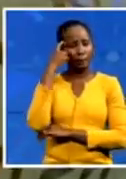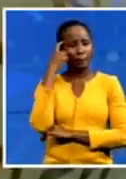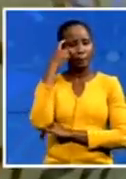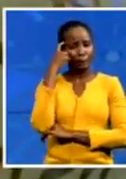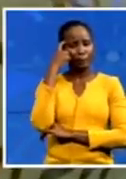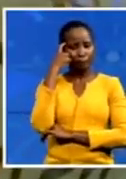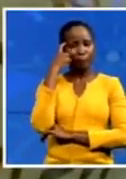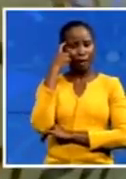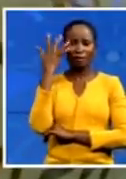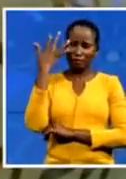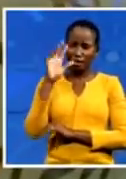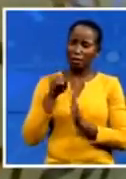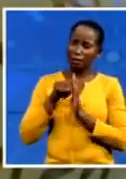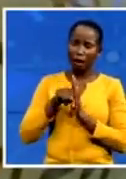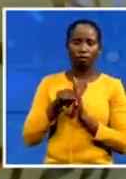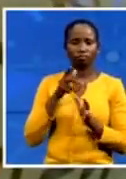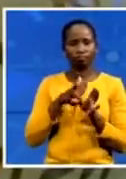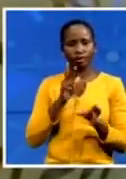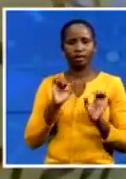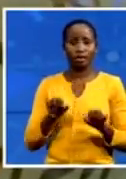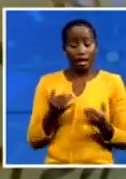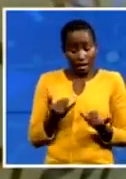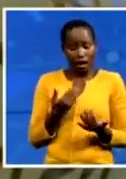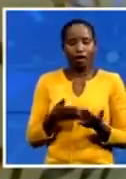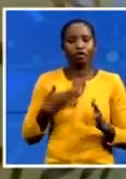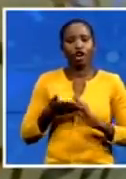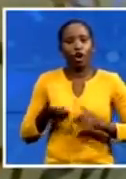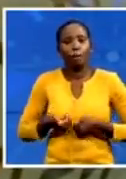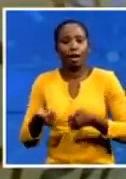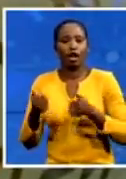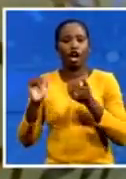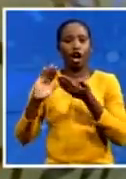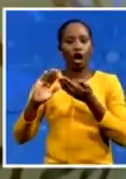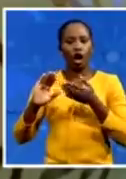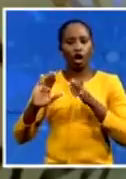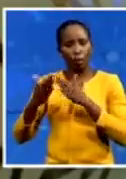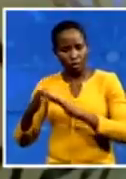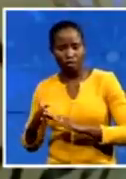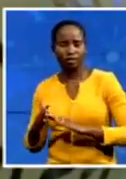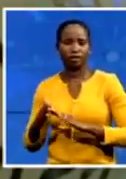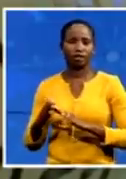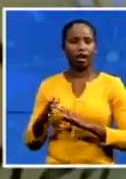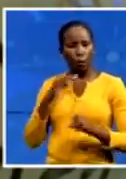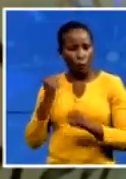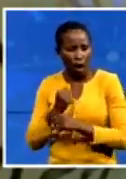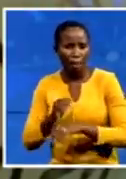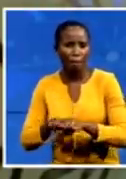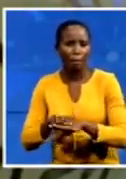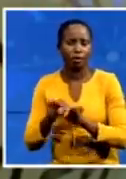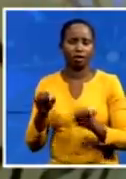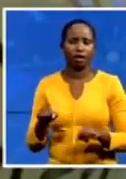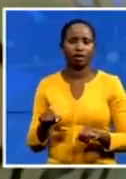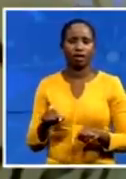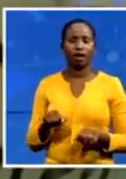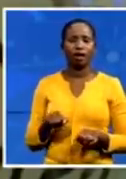least, and to go back to the communities, go back to the ground, and to do some more good work there. So I'm not lost to serving my country, but I